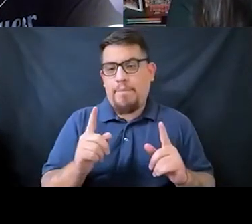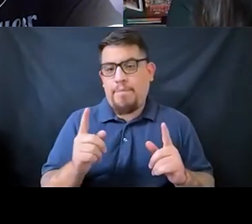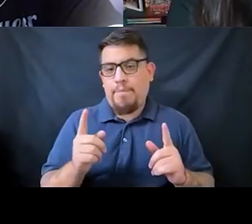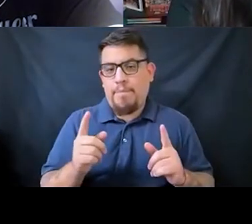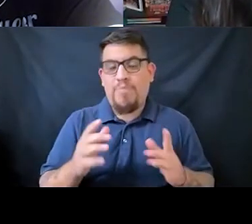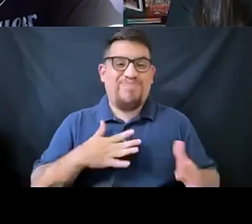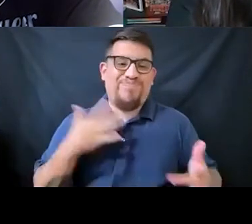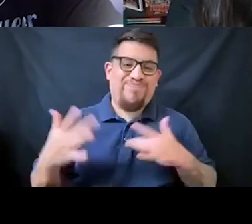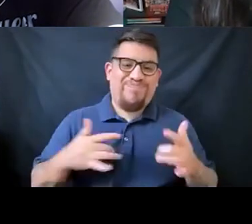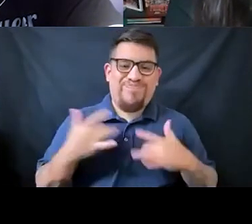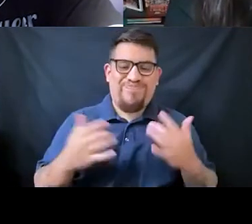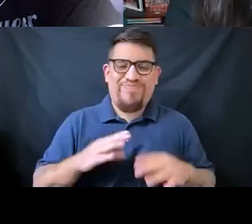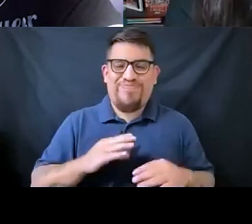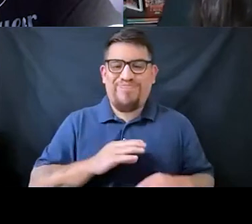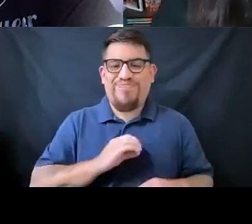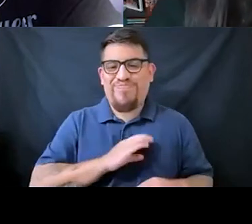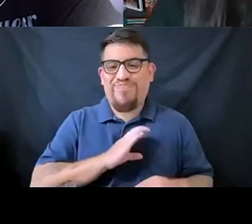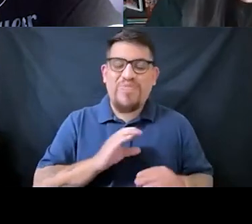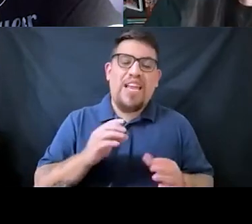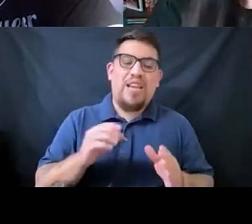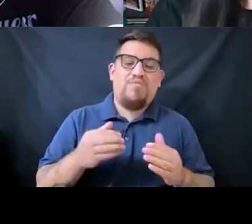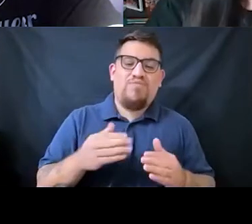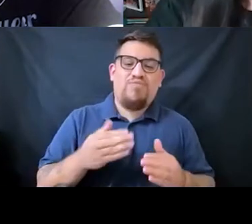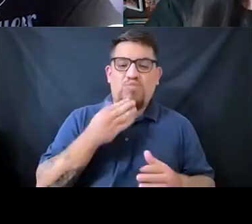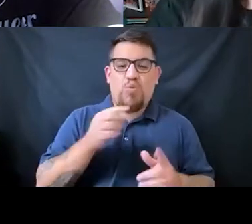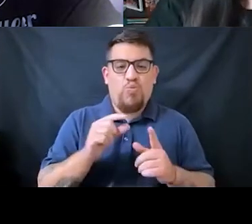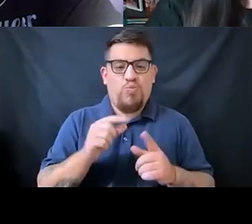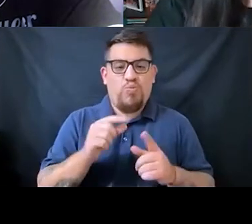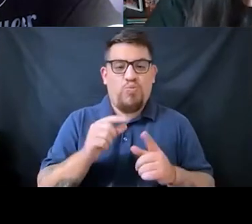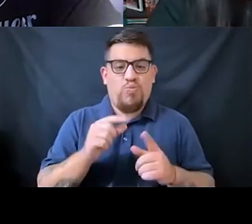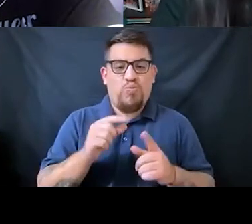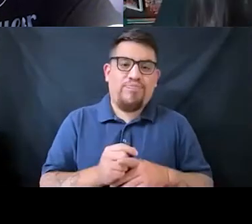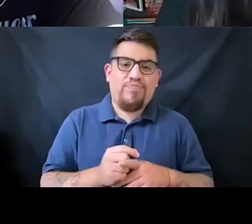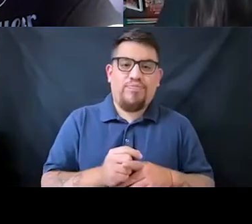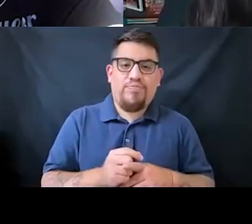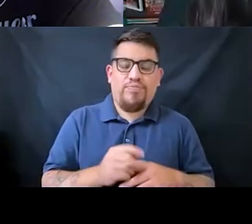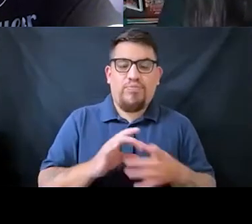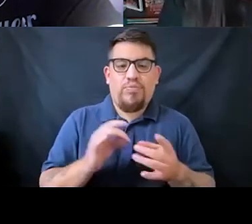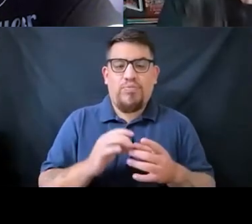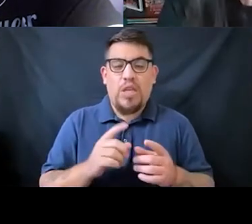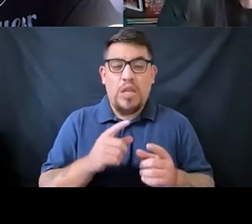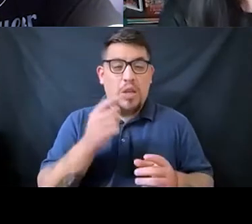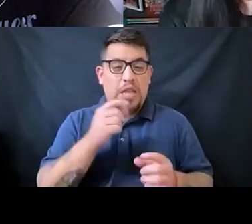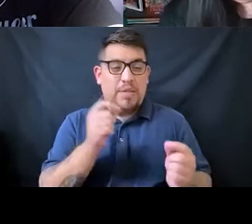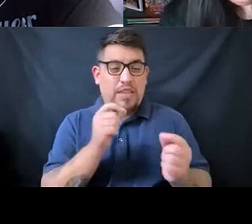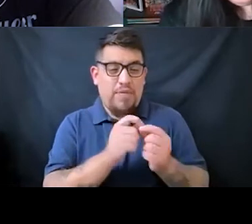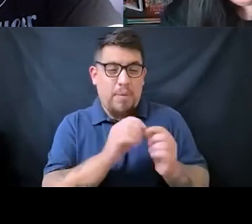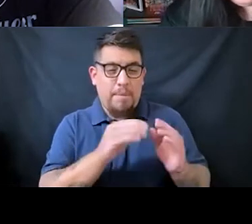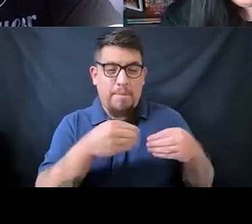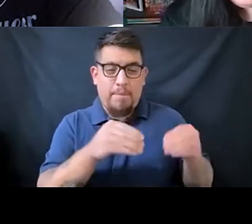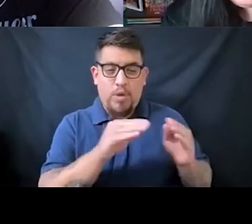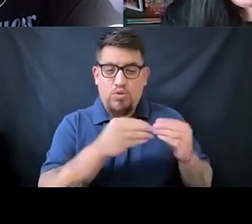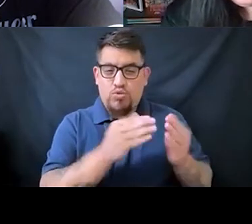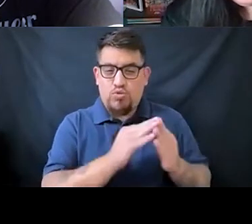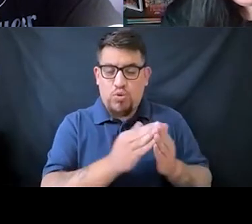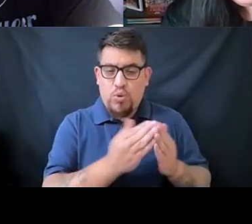joy and such incredible great words from everyone. Are there any particular bookstores that y'all want to mention? We had a question about